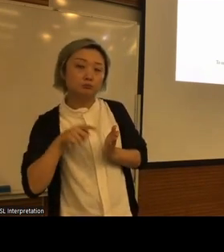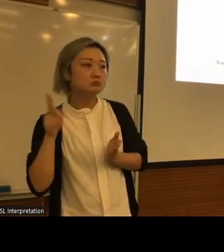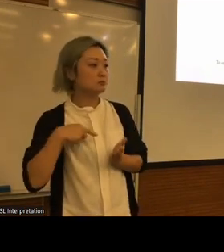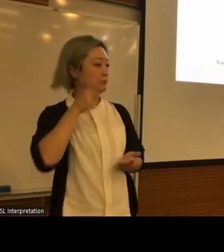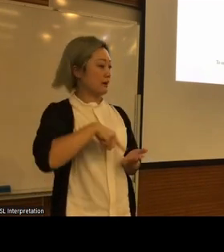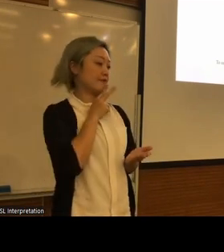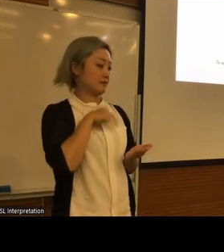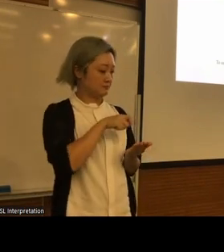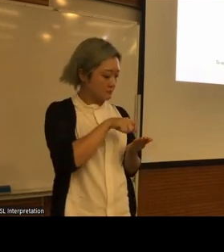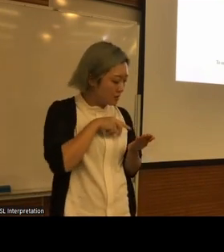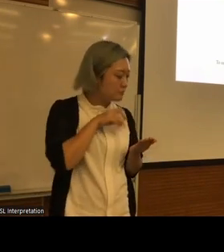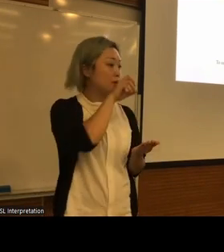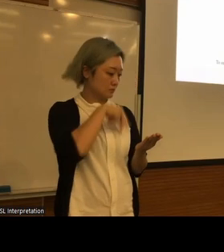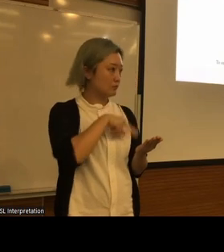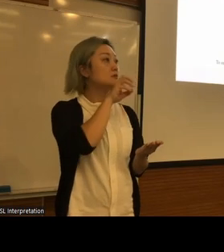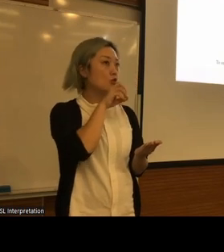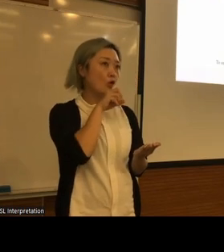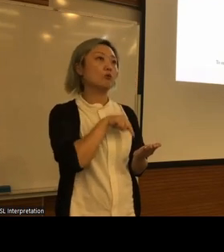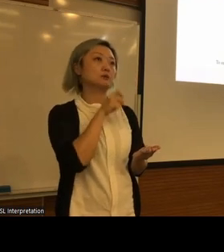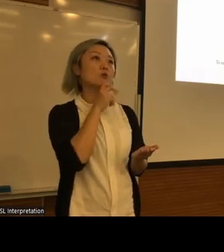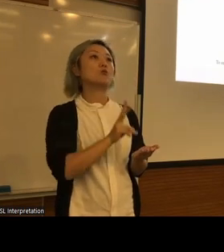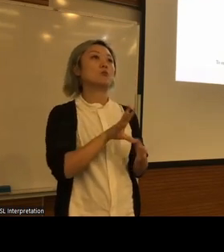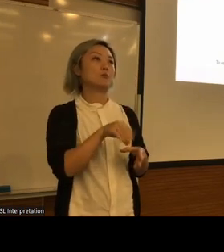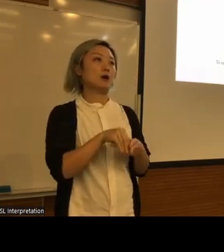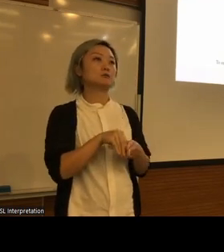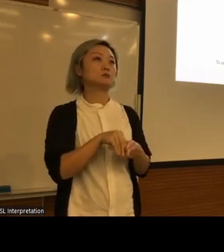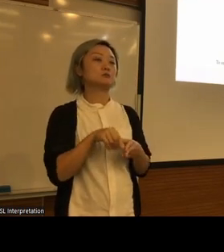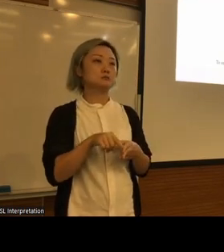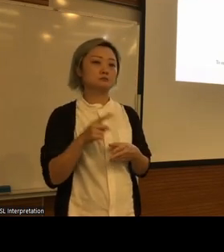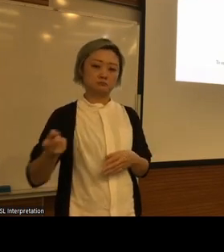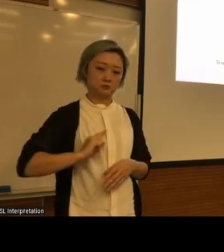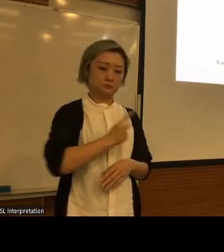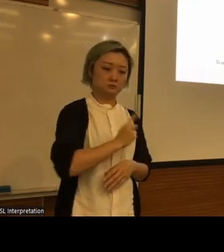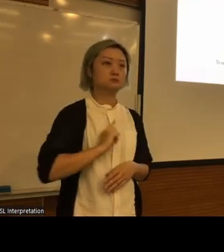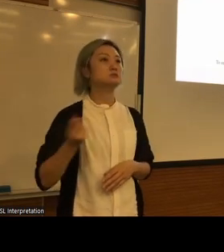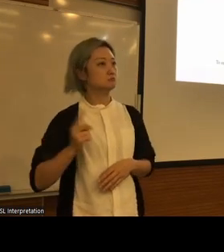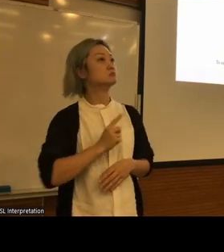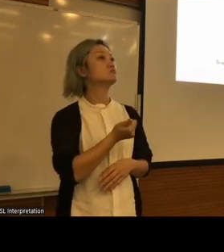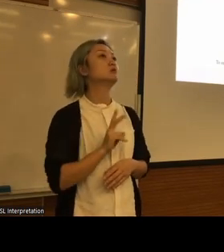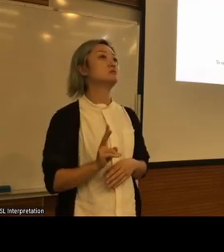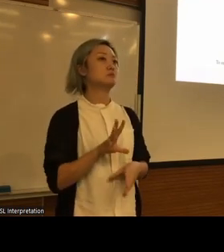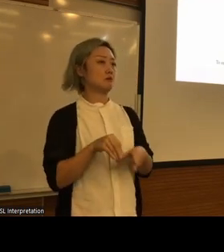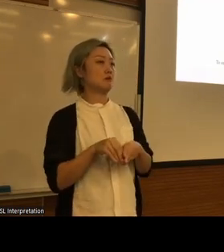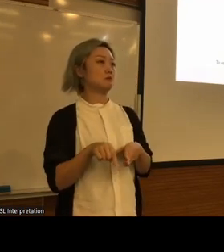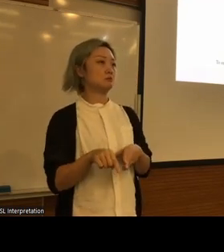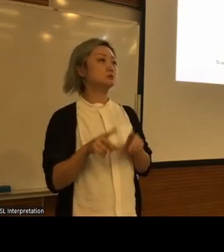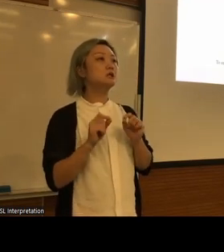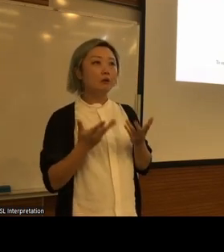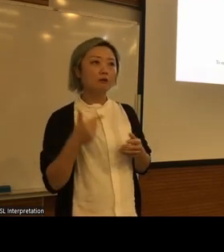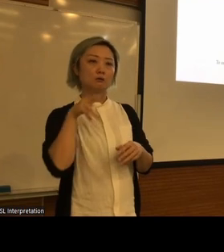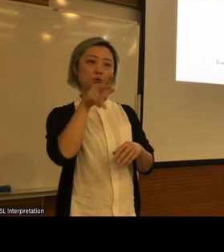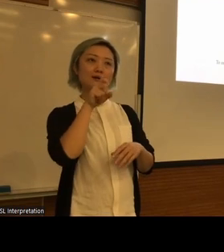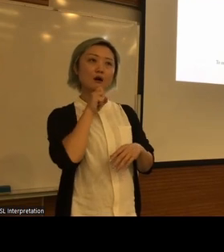onlookers are impressed by is the fact that they can interpret speeches of 5,